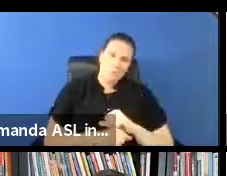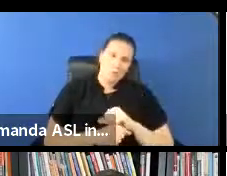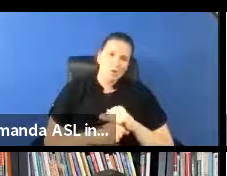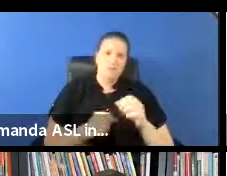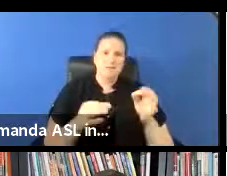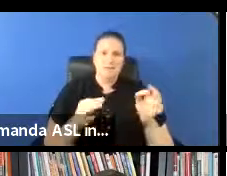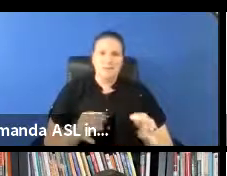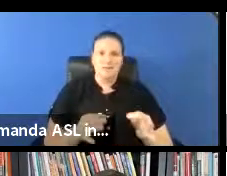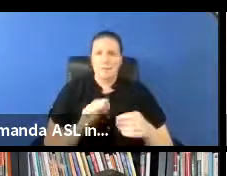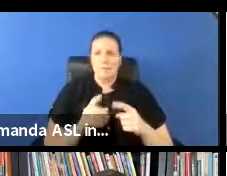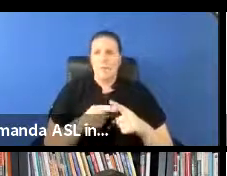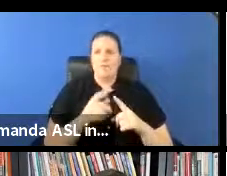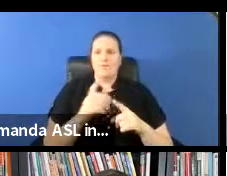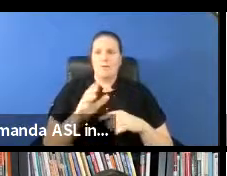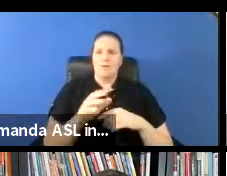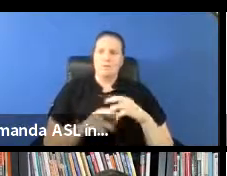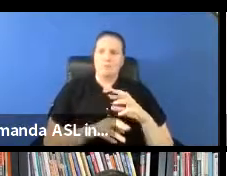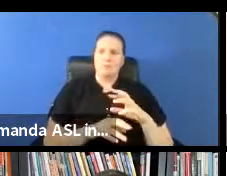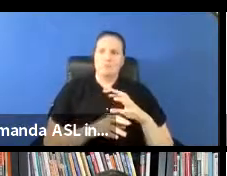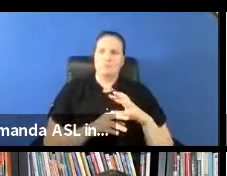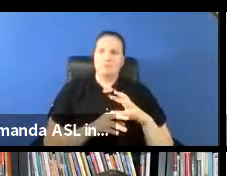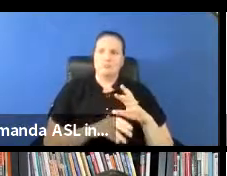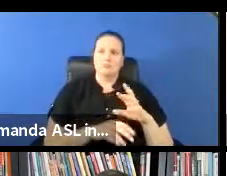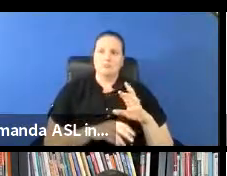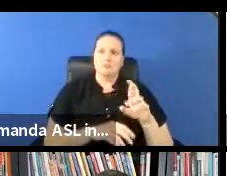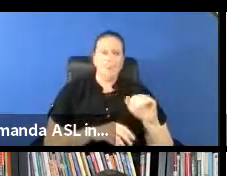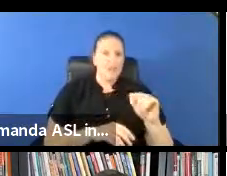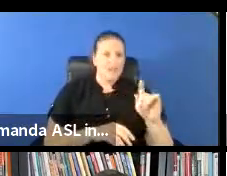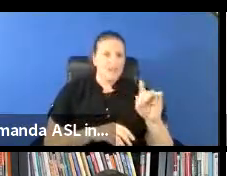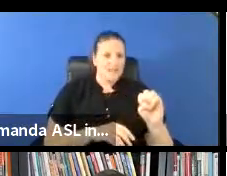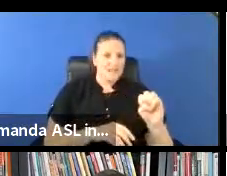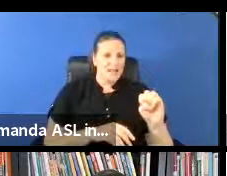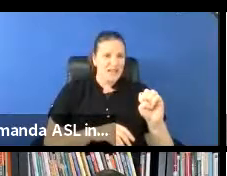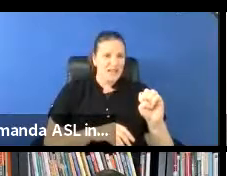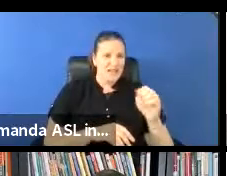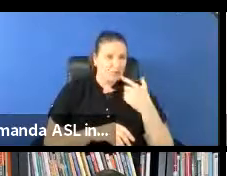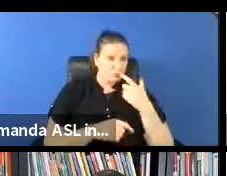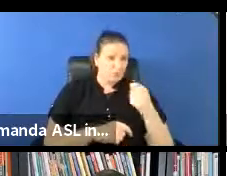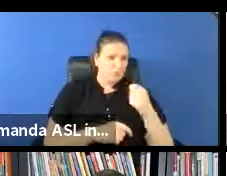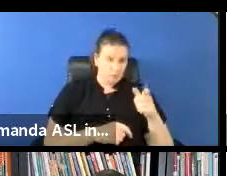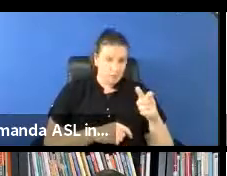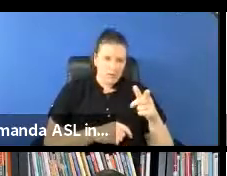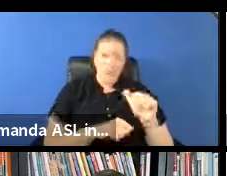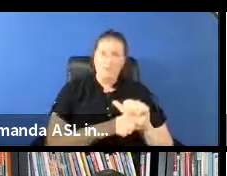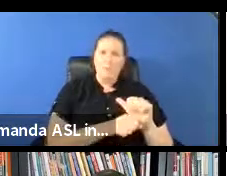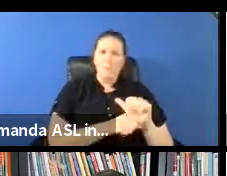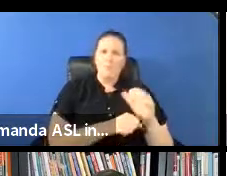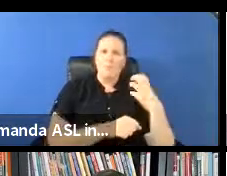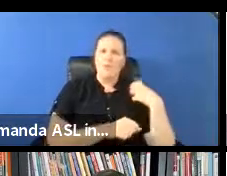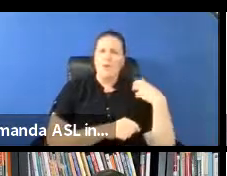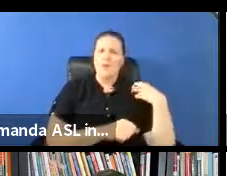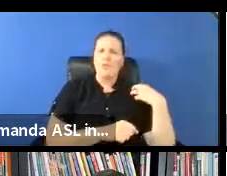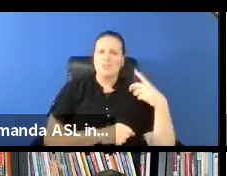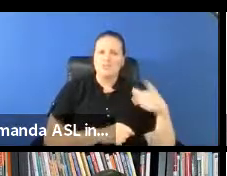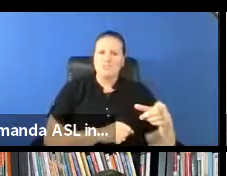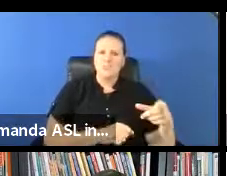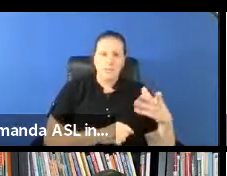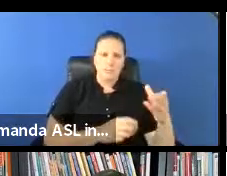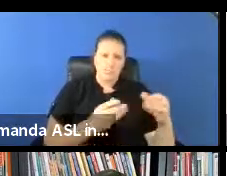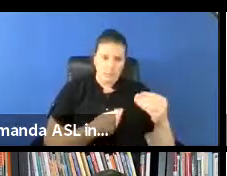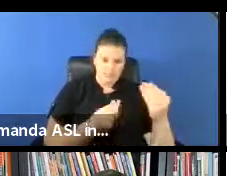decisions about their commercial real estate interests as employers, for example. Can you maybe provide to me and the rest of